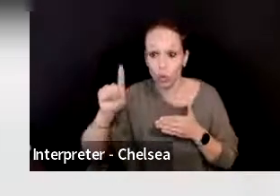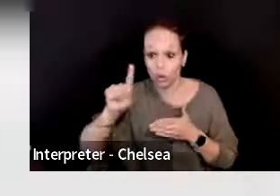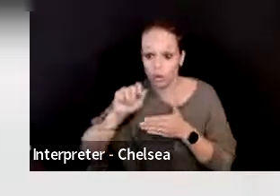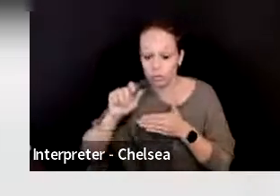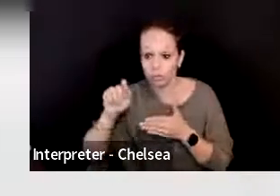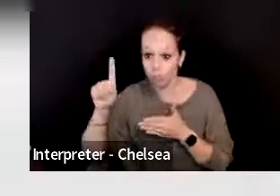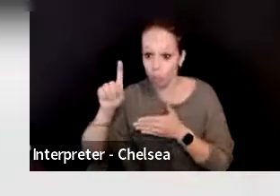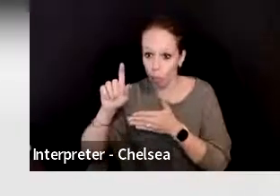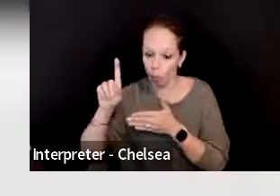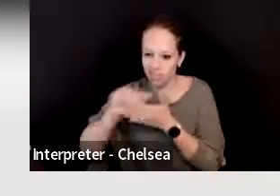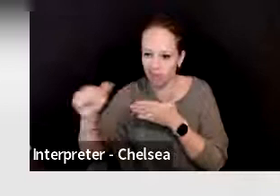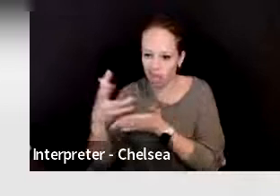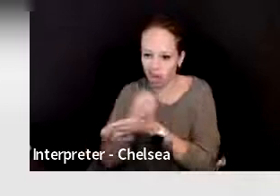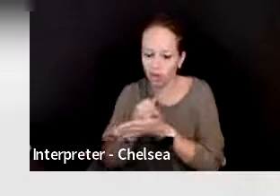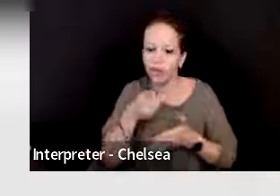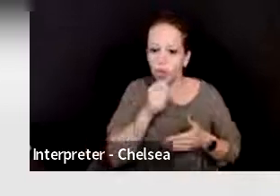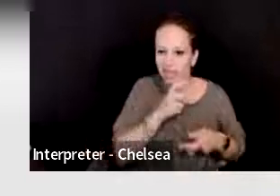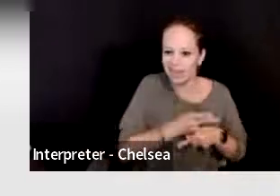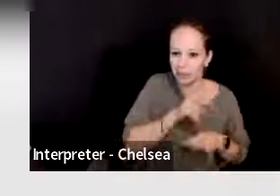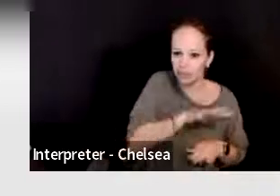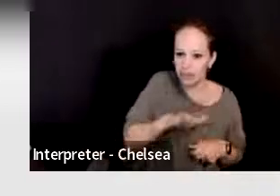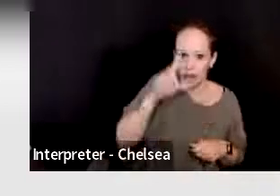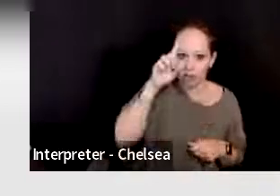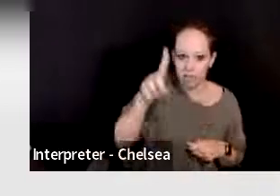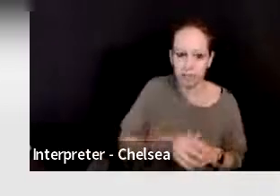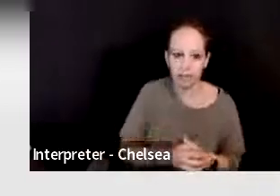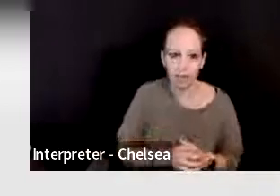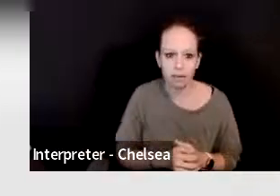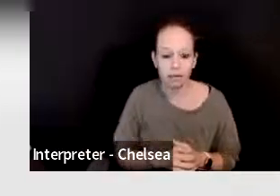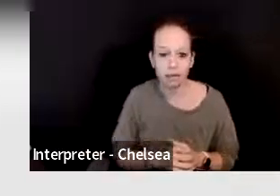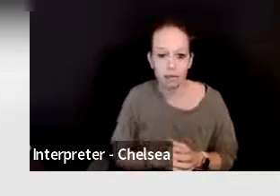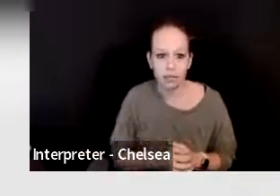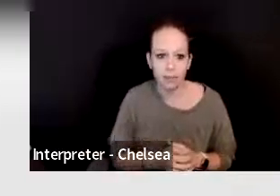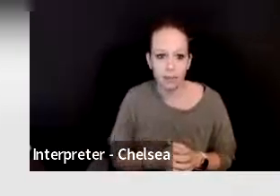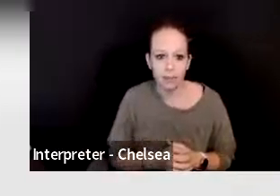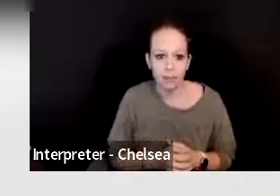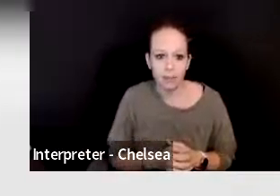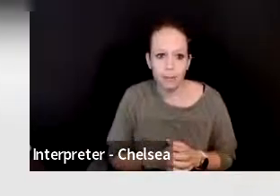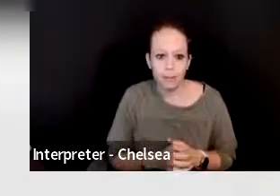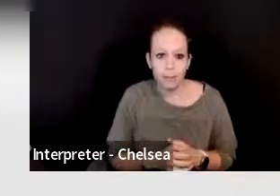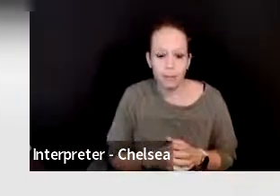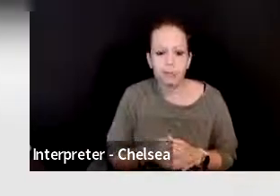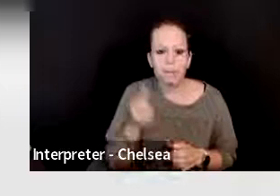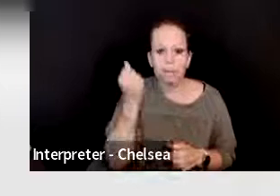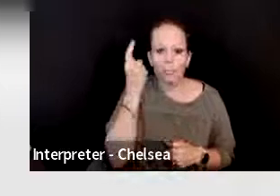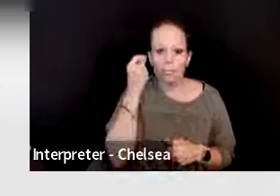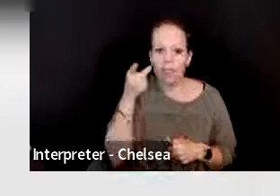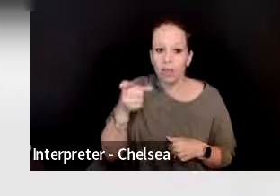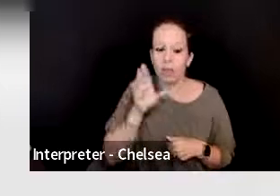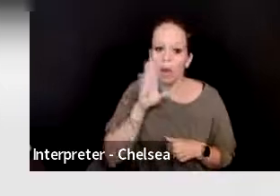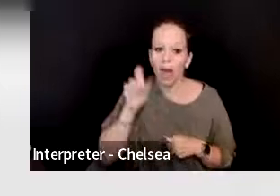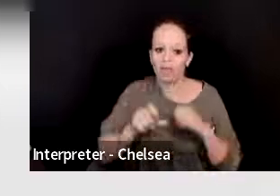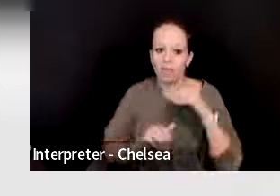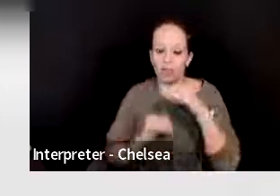SSI and your job, when your paycheck reaches a certain amount per month, which will be over